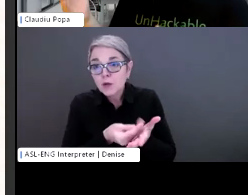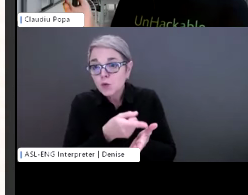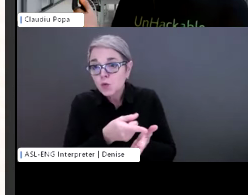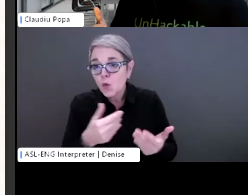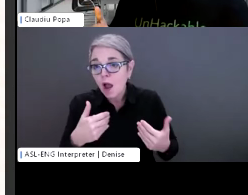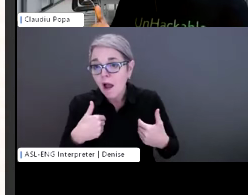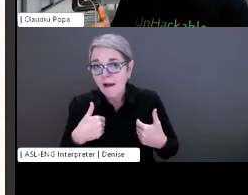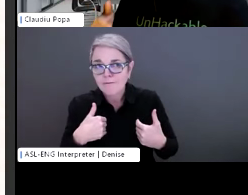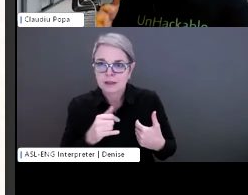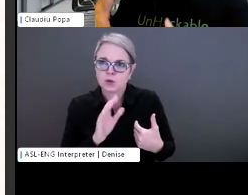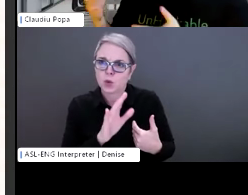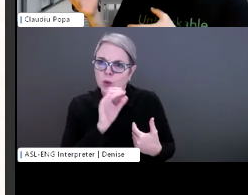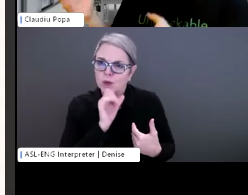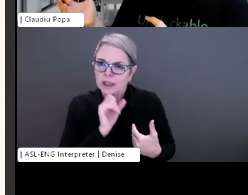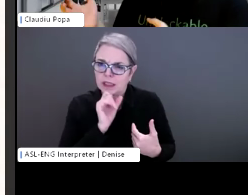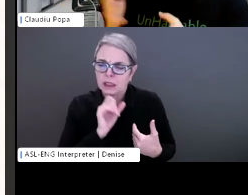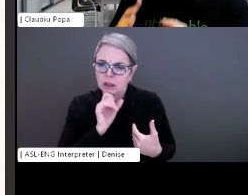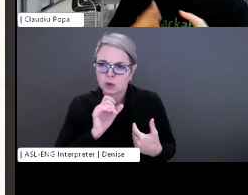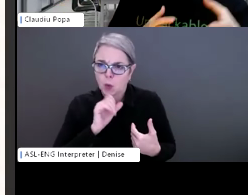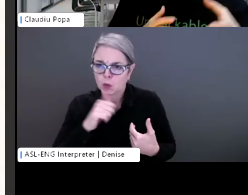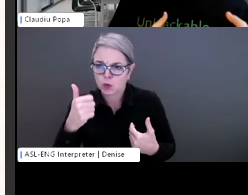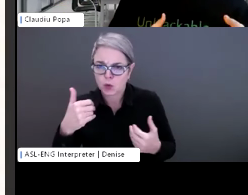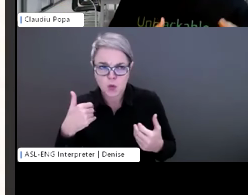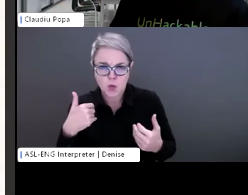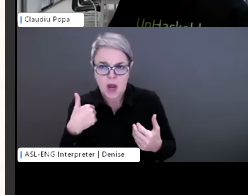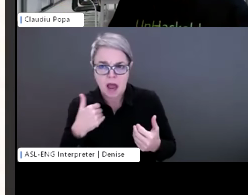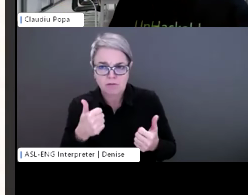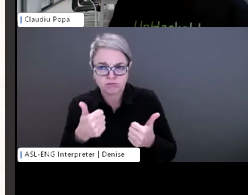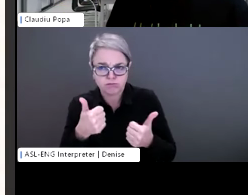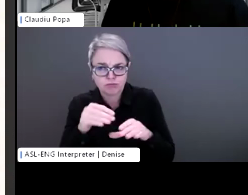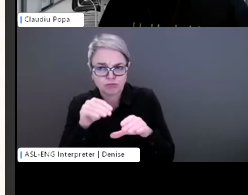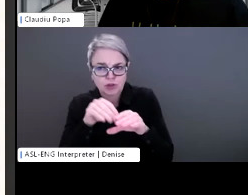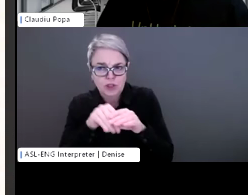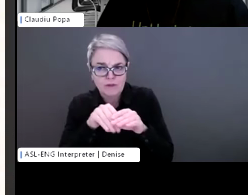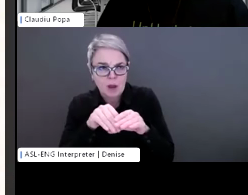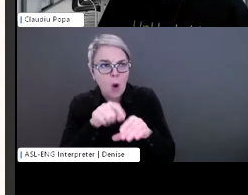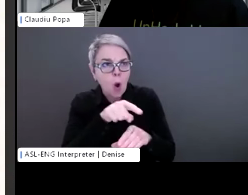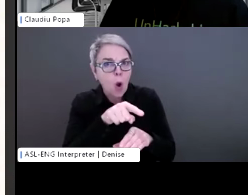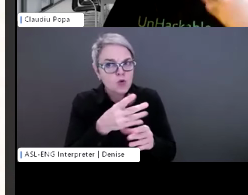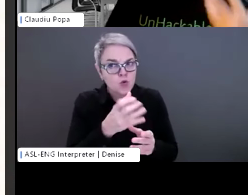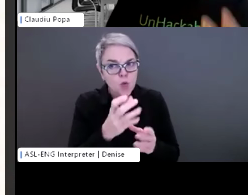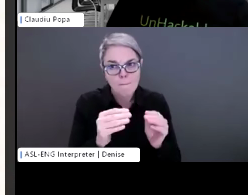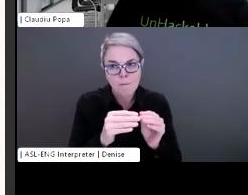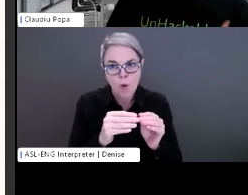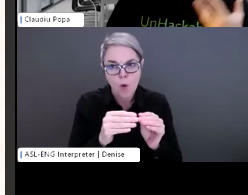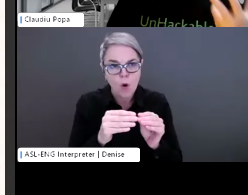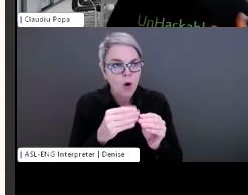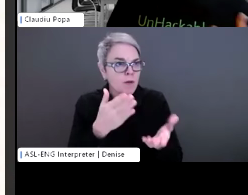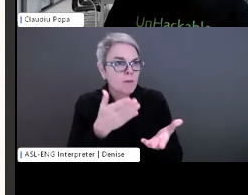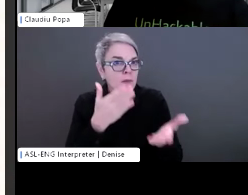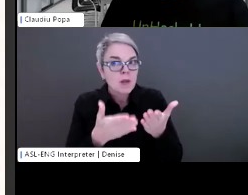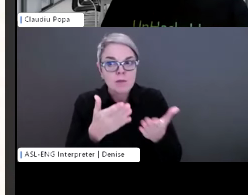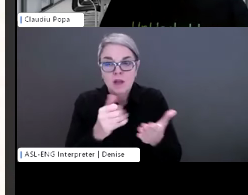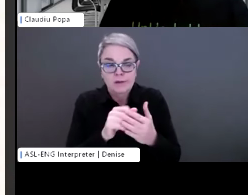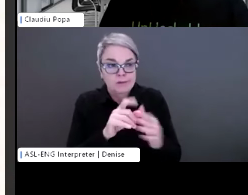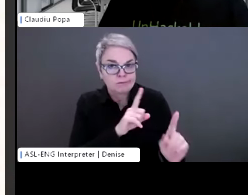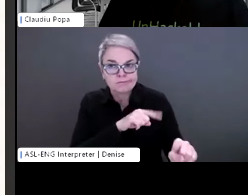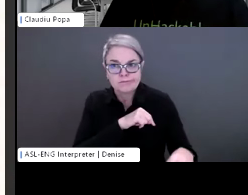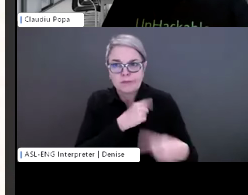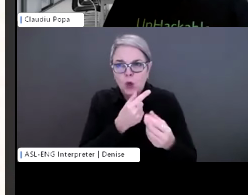And within a year, you could save as much as you did for the past 20 years. And that appeals to